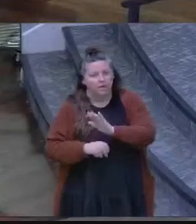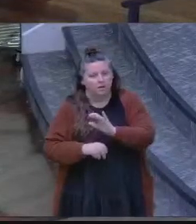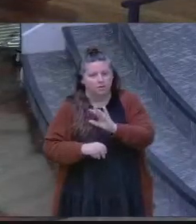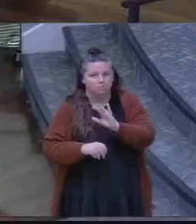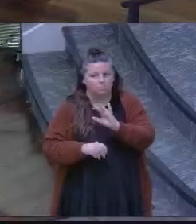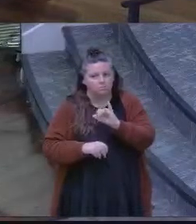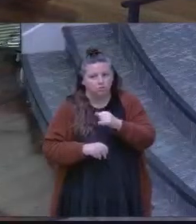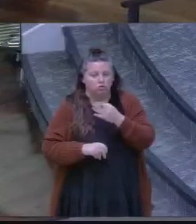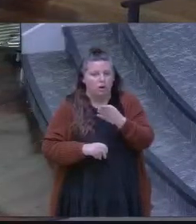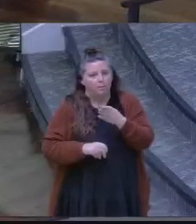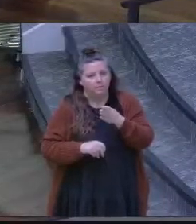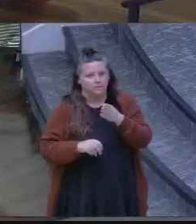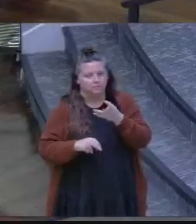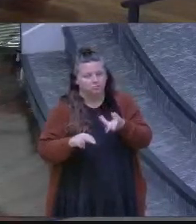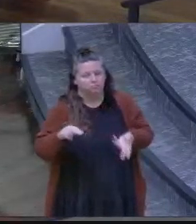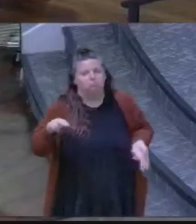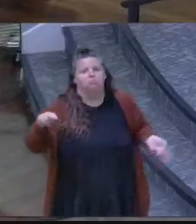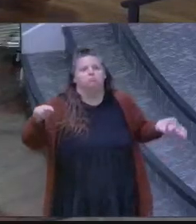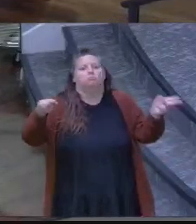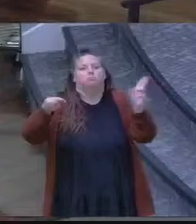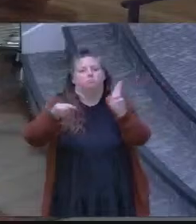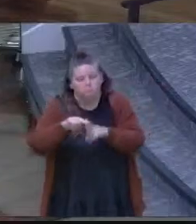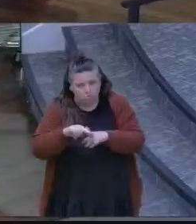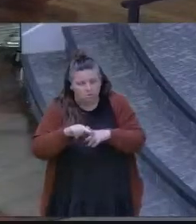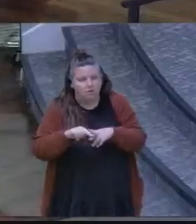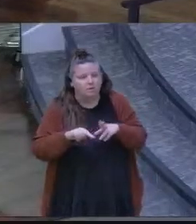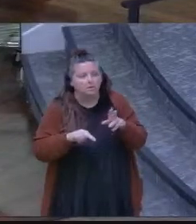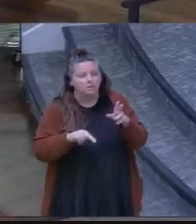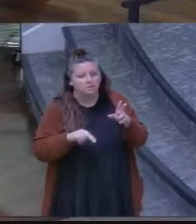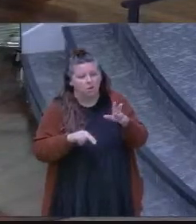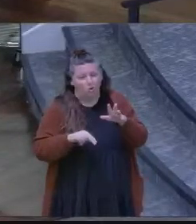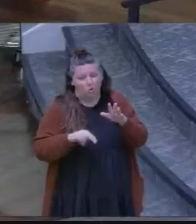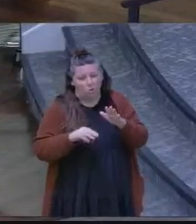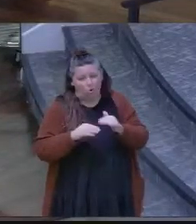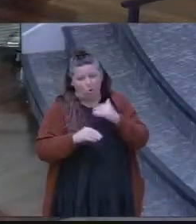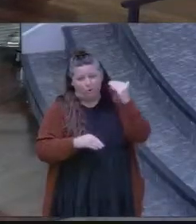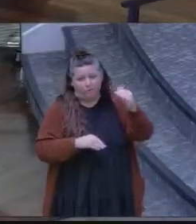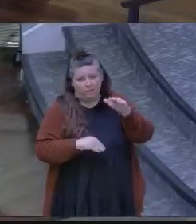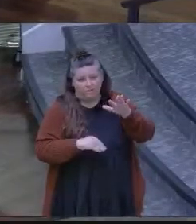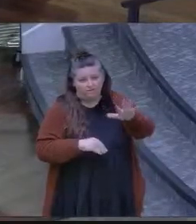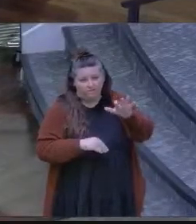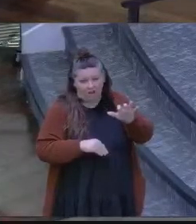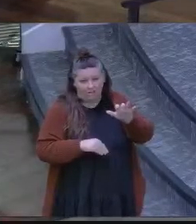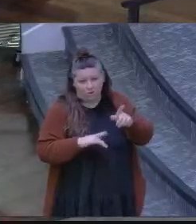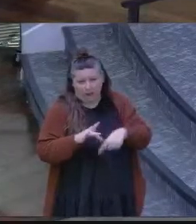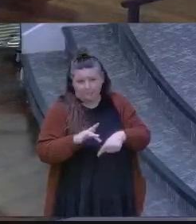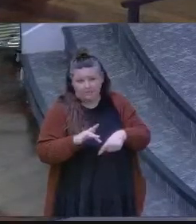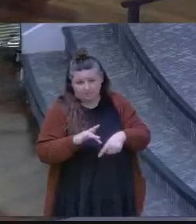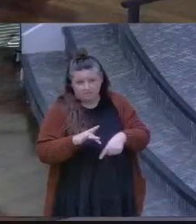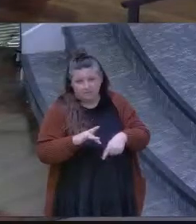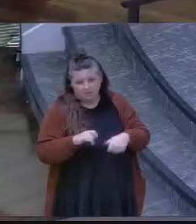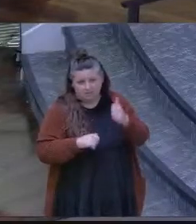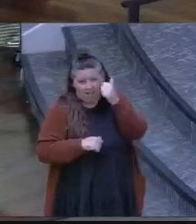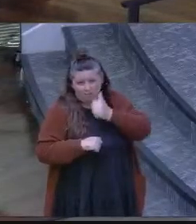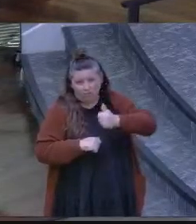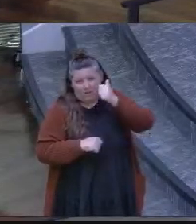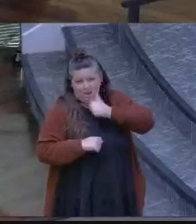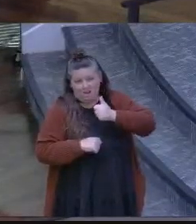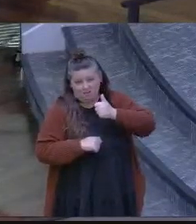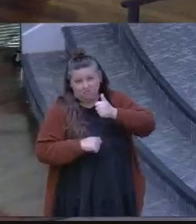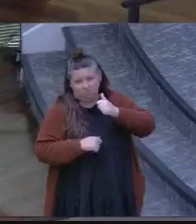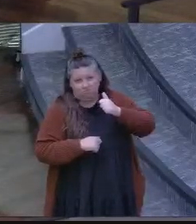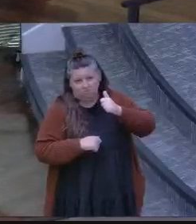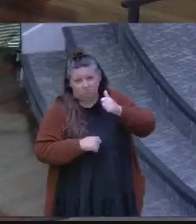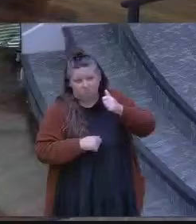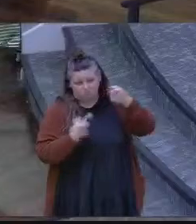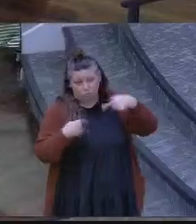So we've seen an increase of over 500 absences on a daily, over the course of a